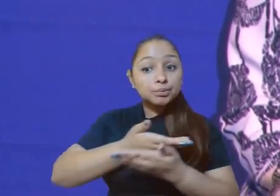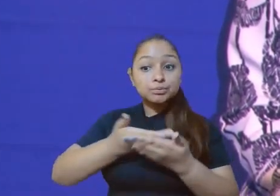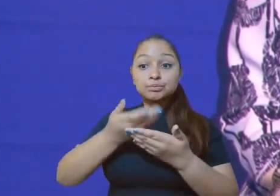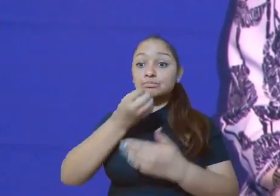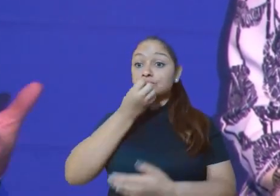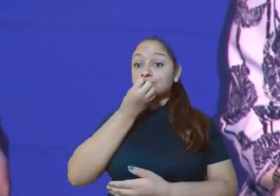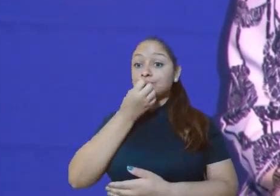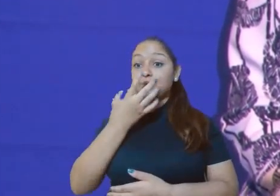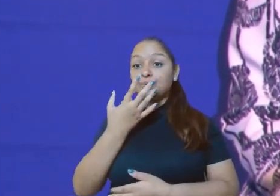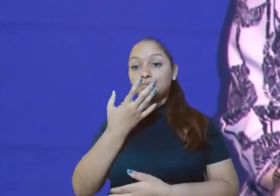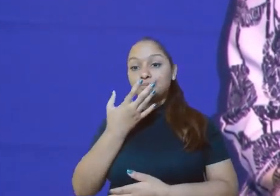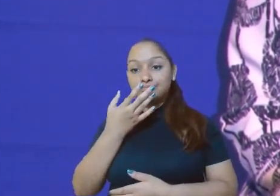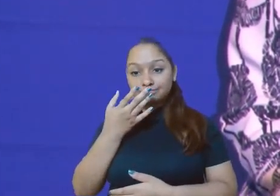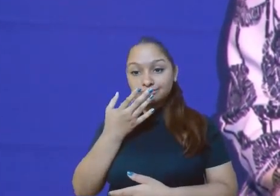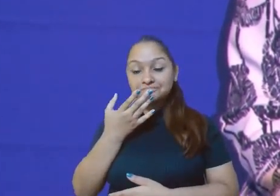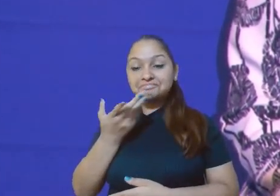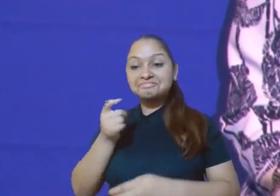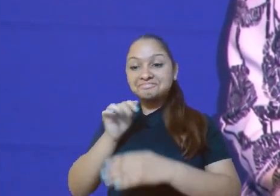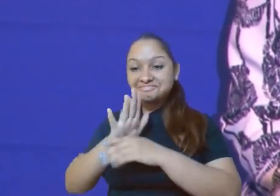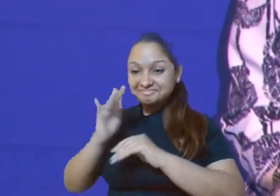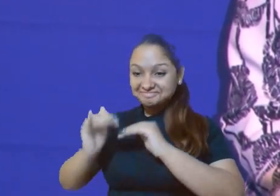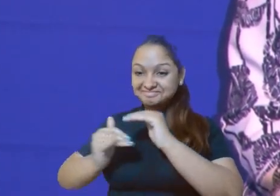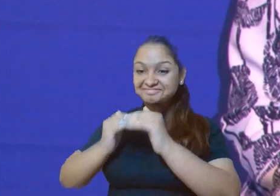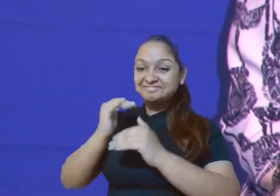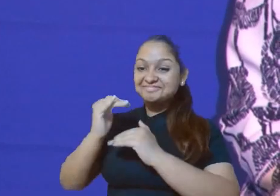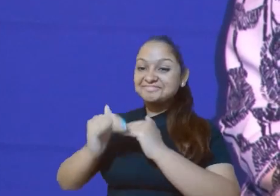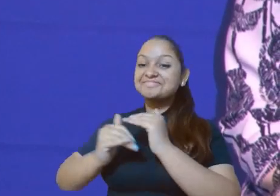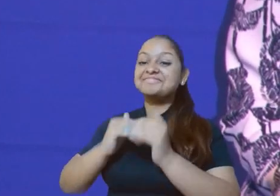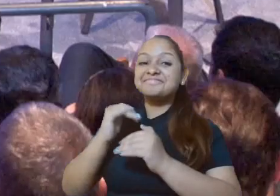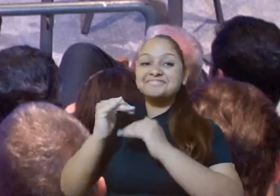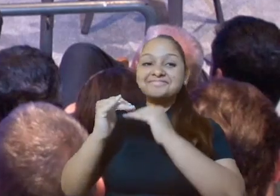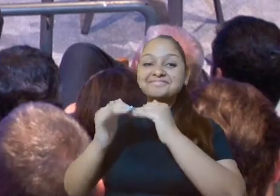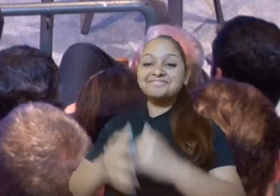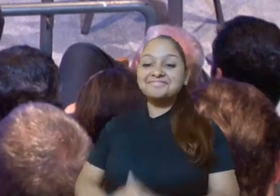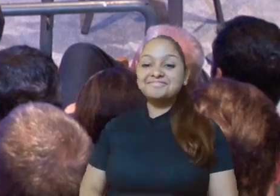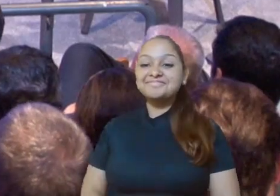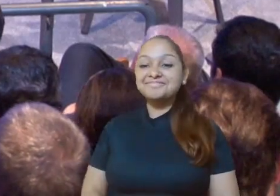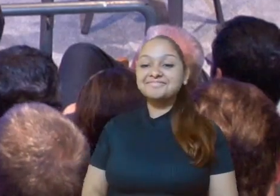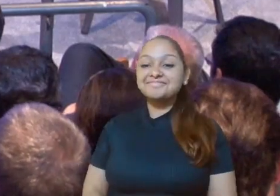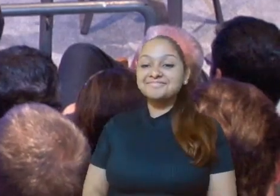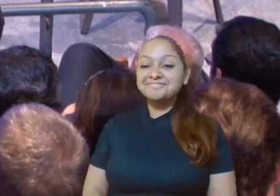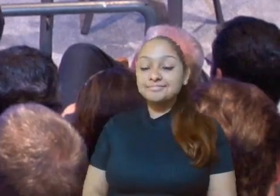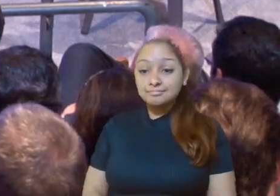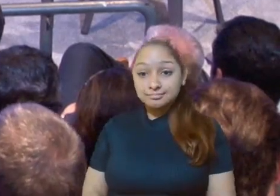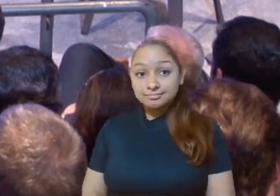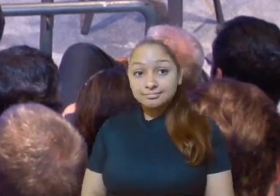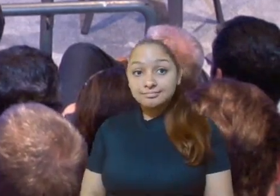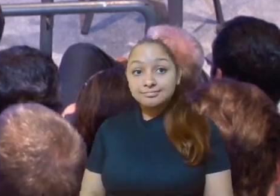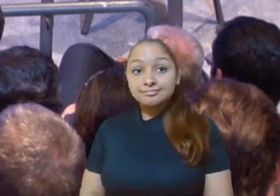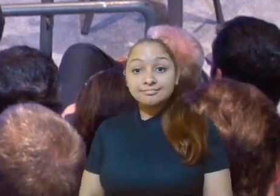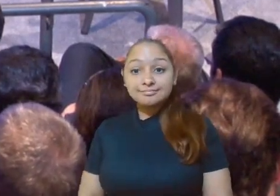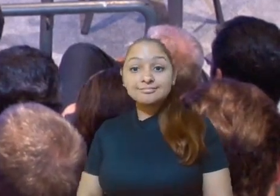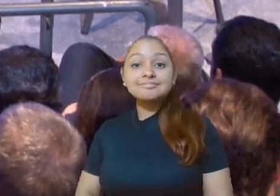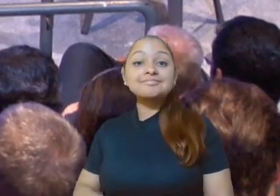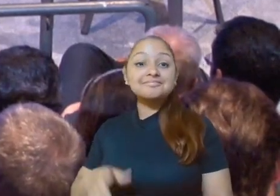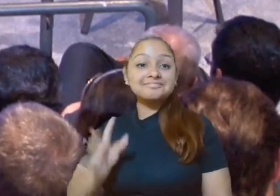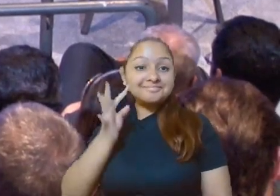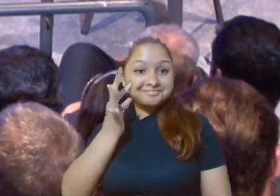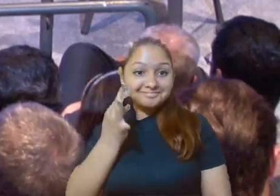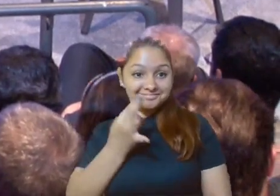accelerate and really help the advances to be significant. Chris, I'd like to hear you, and I would